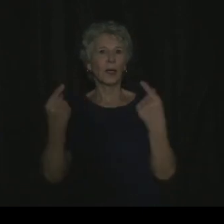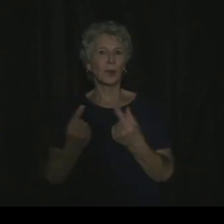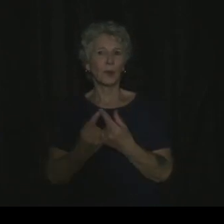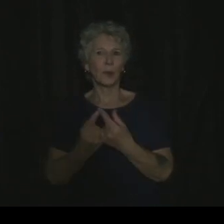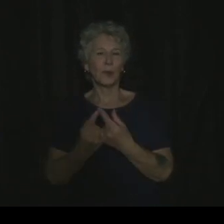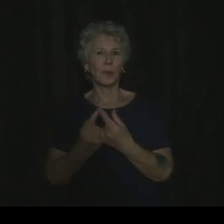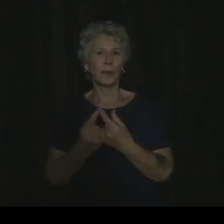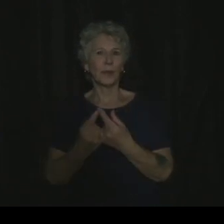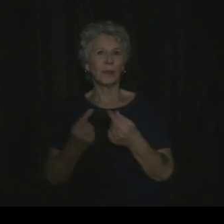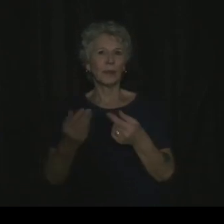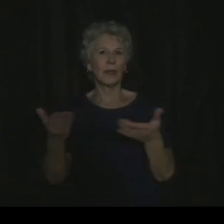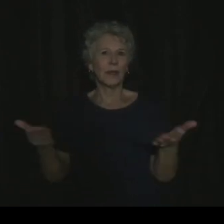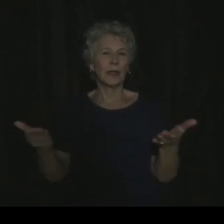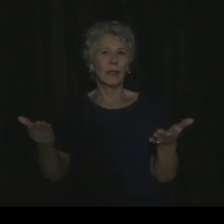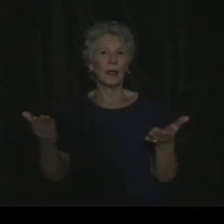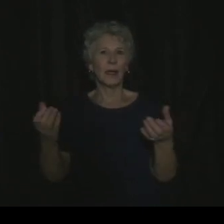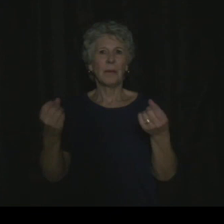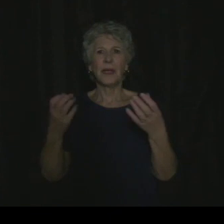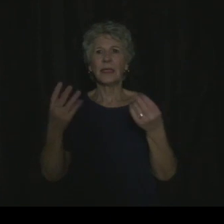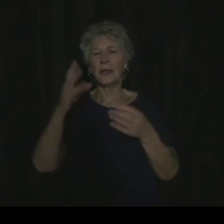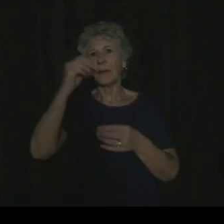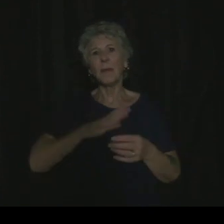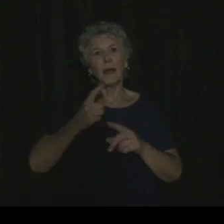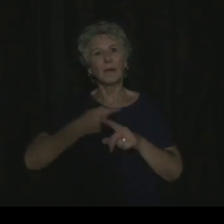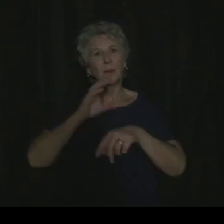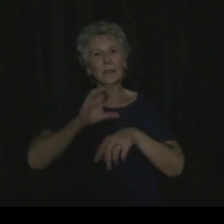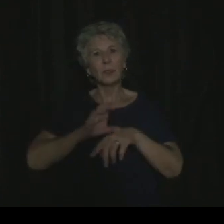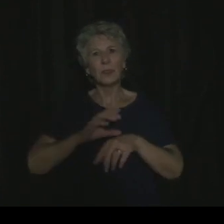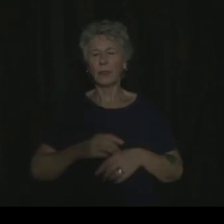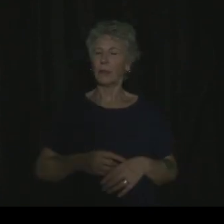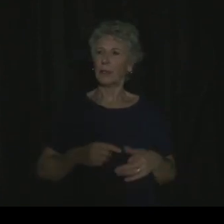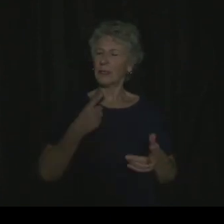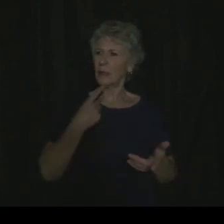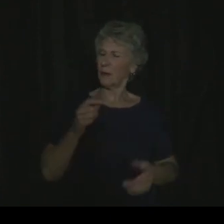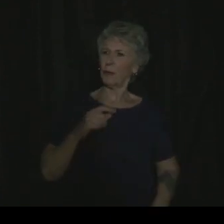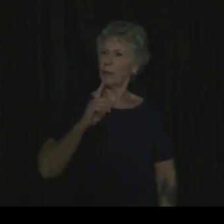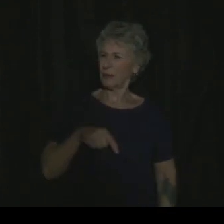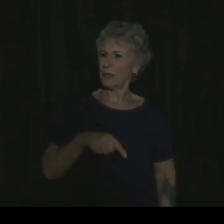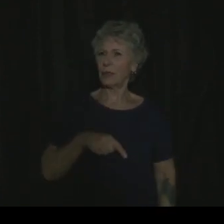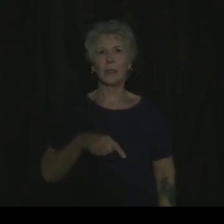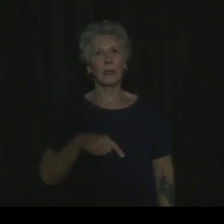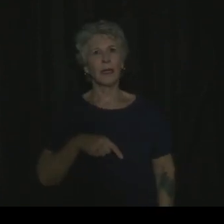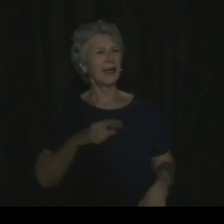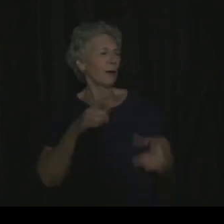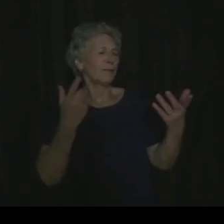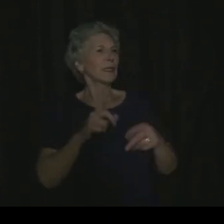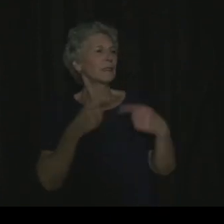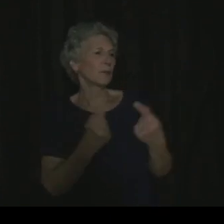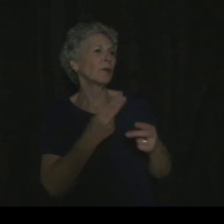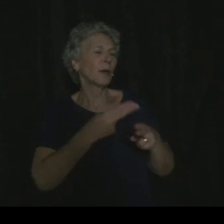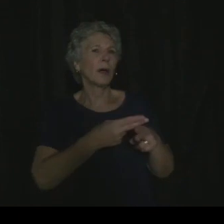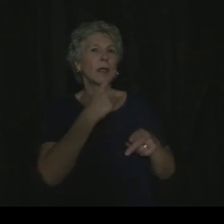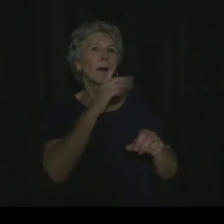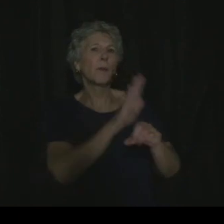an event with a bunch of guys from his church. I said, oh, really? What event? He said, well, it's this group called Promise Keepers. They're